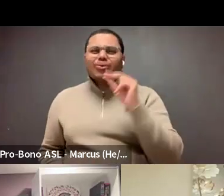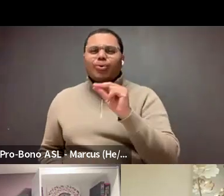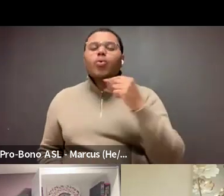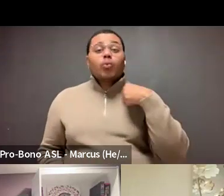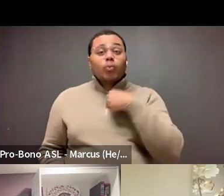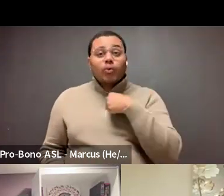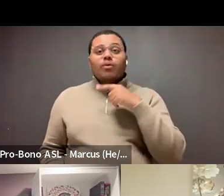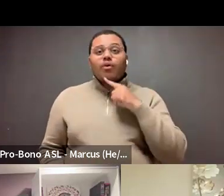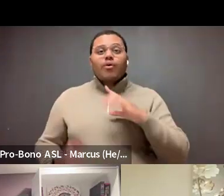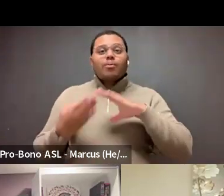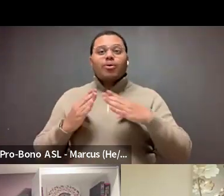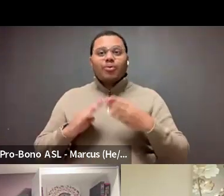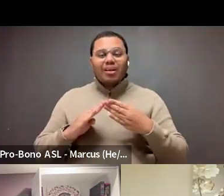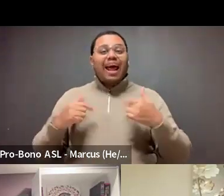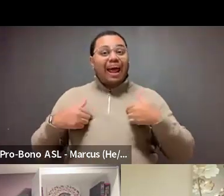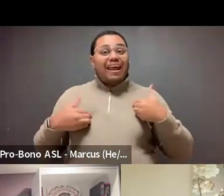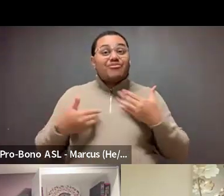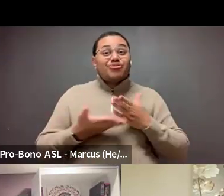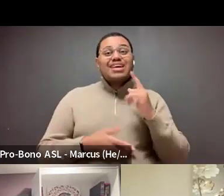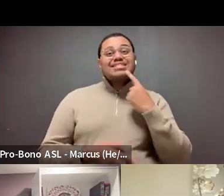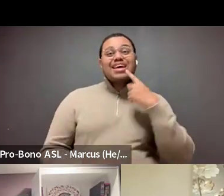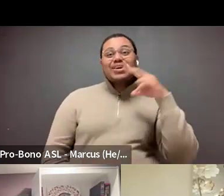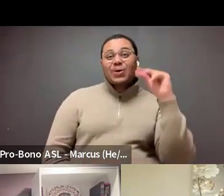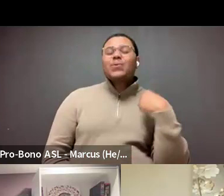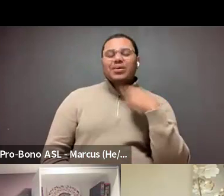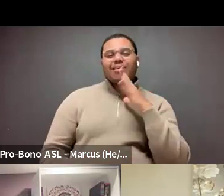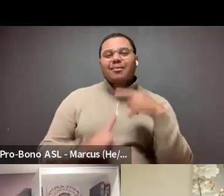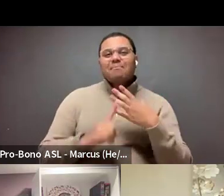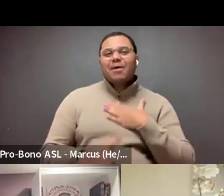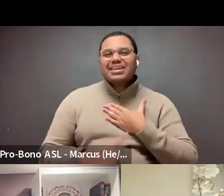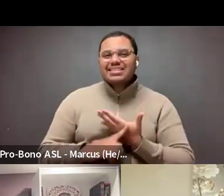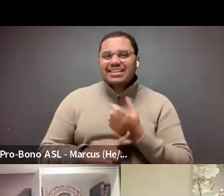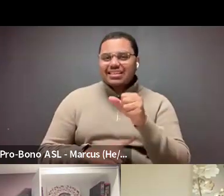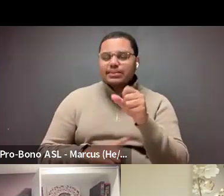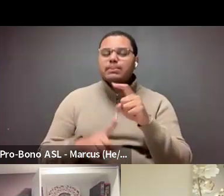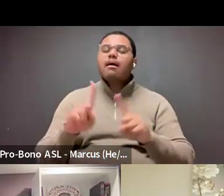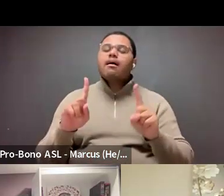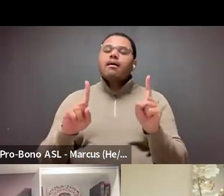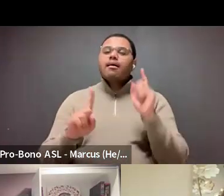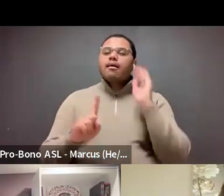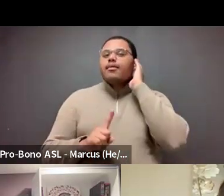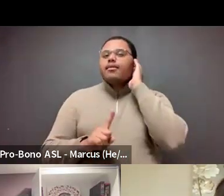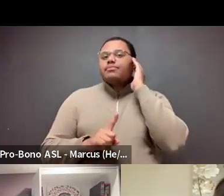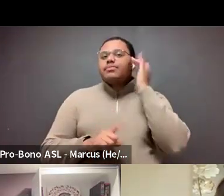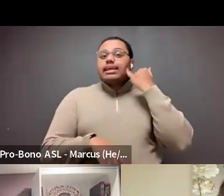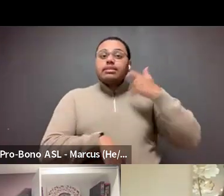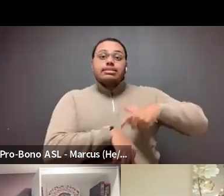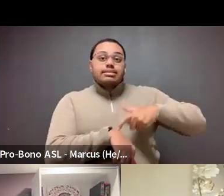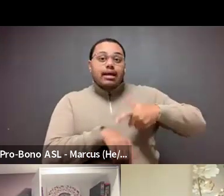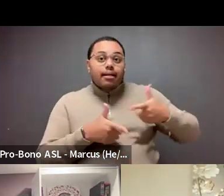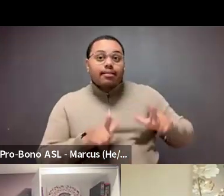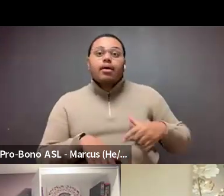so I have the right to say no. We are talking about consent. But if the time allowed and if